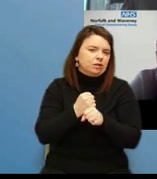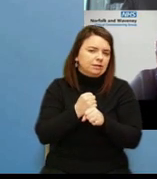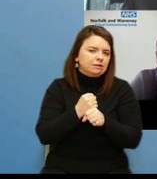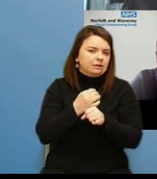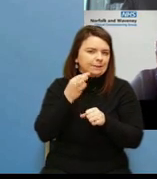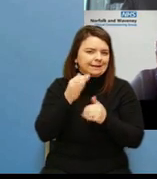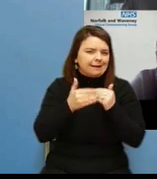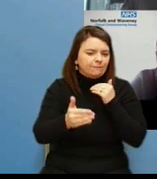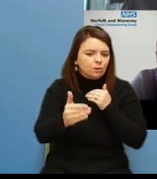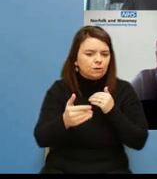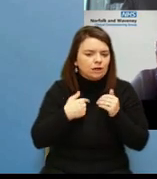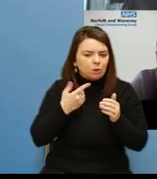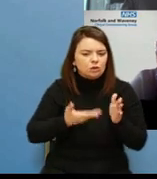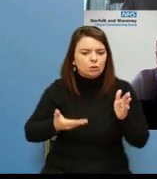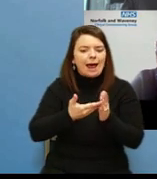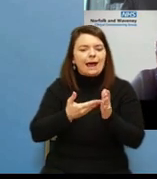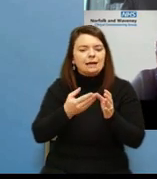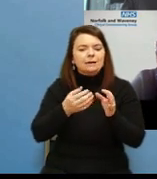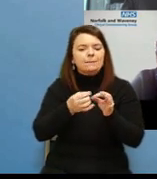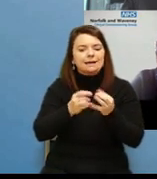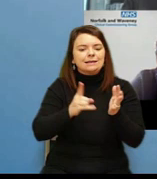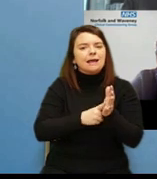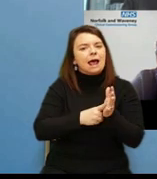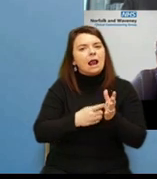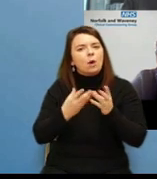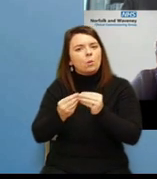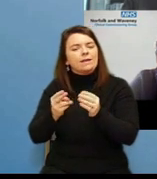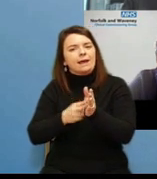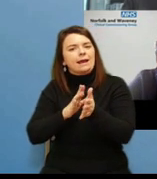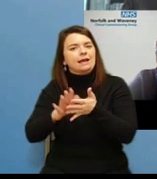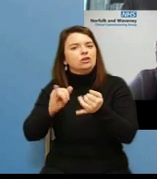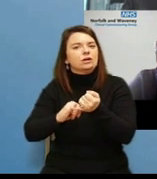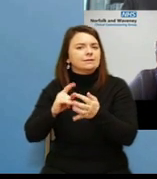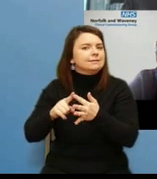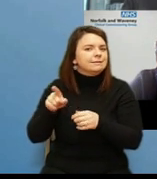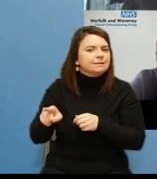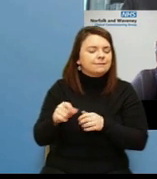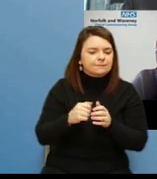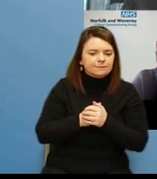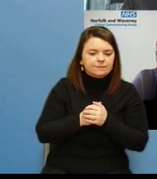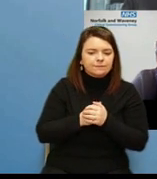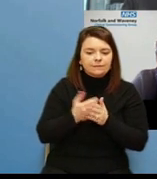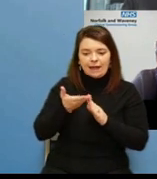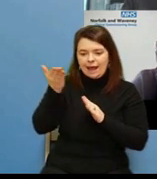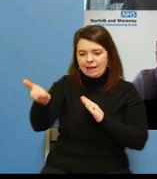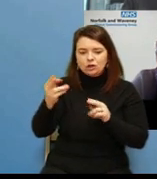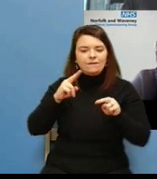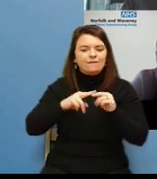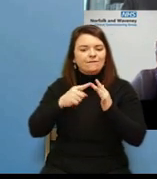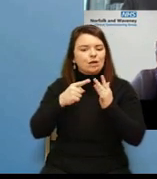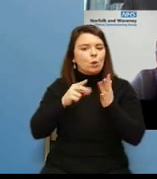add-ons that I think the CCG team can take forward. I should add the note on BSL is together with